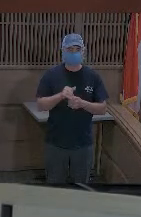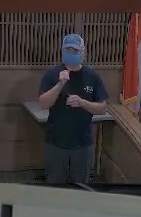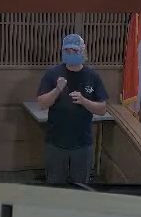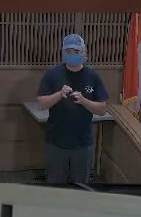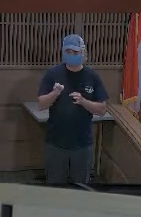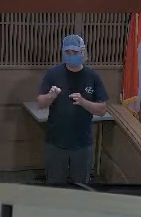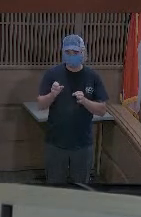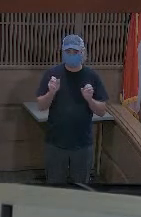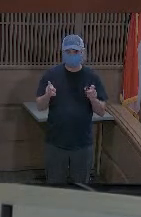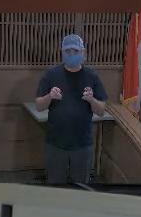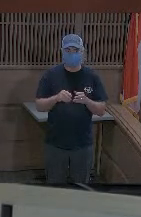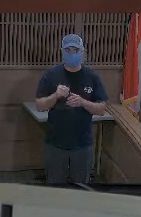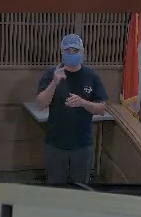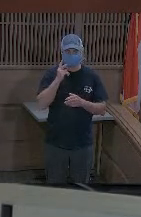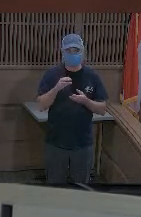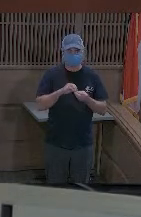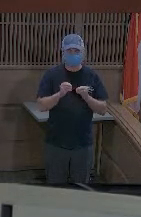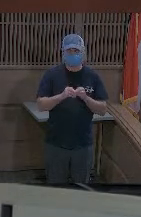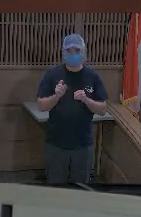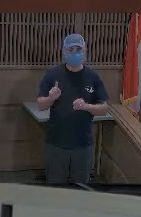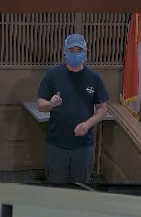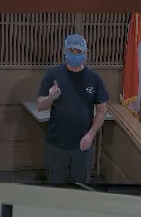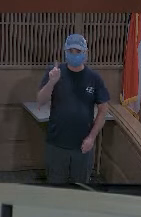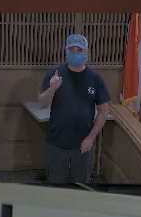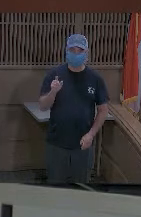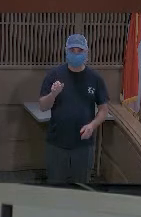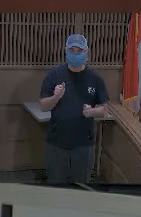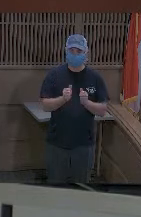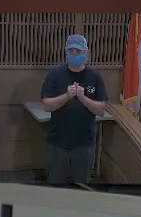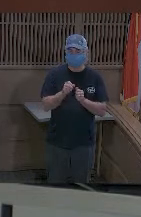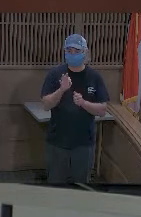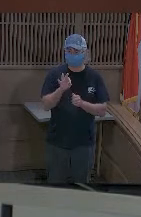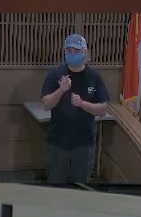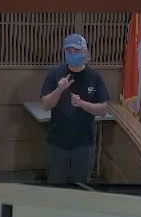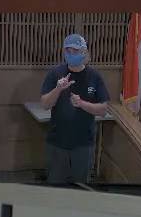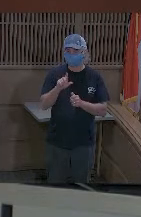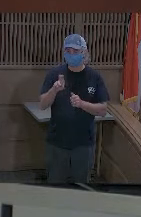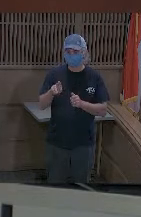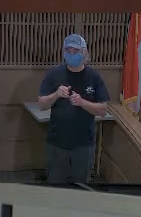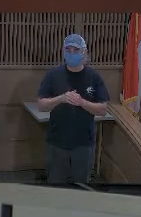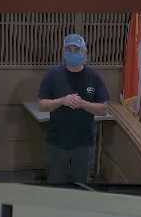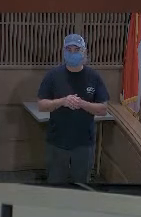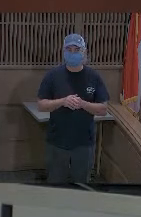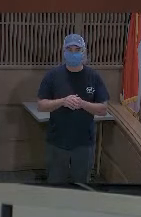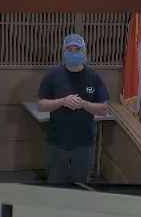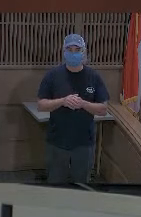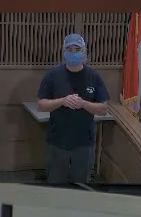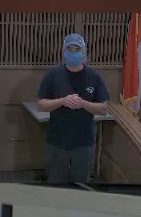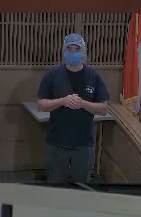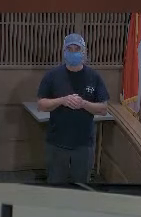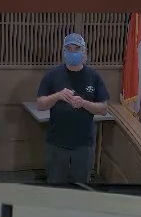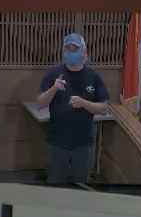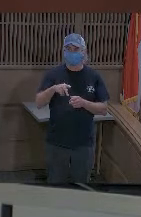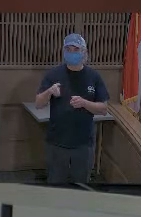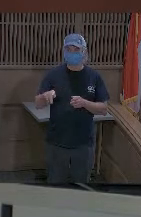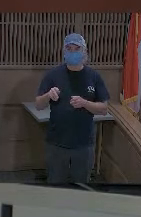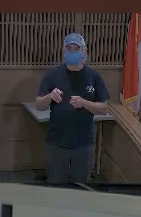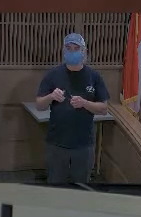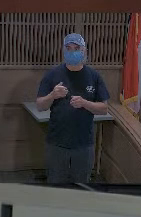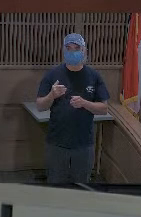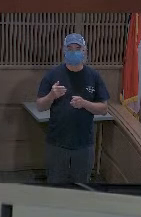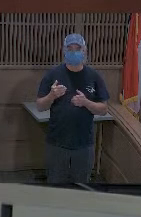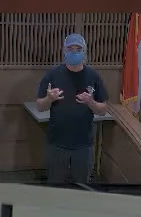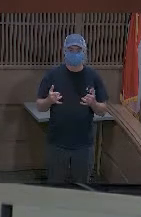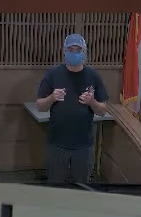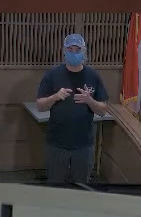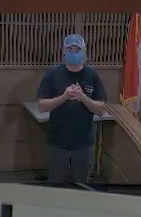We're seeing a spike in the numbers already. This week at Phoebe, we're able to resume our full surgical schedule. You may remember back in August, in